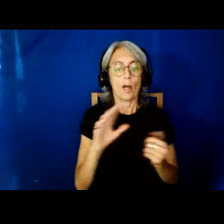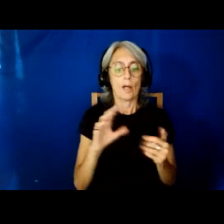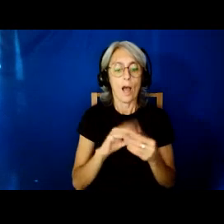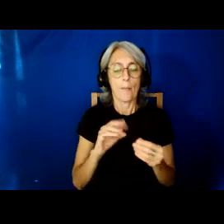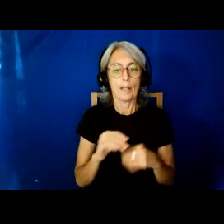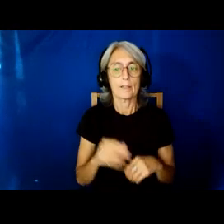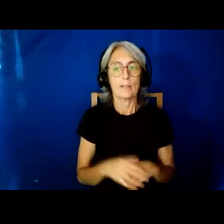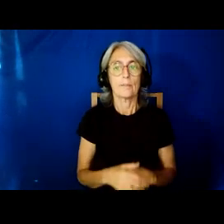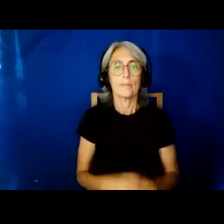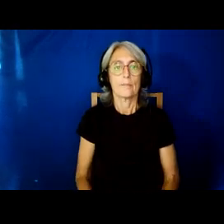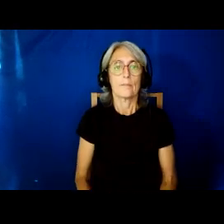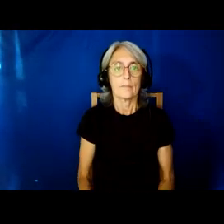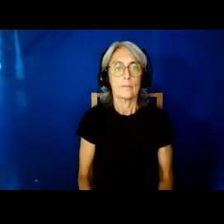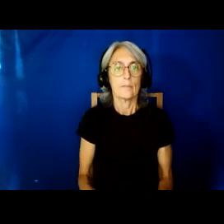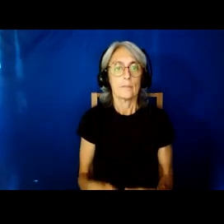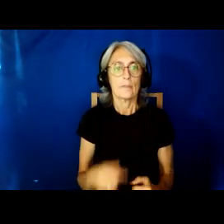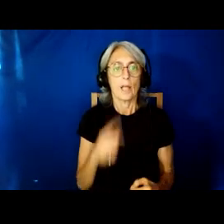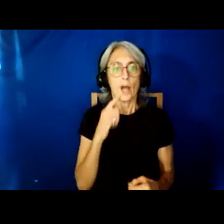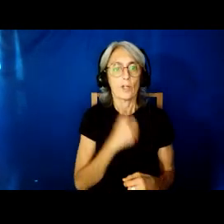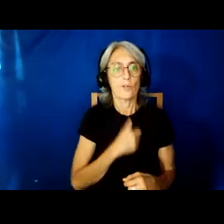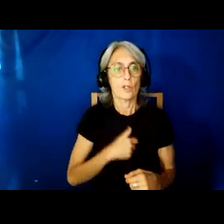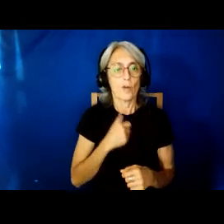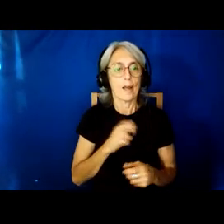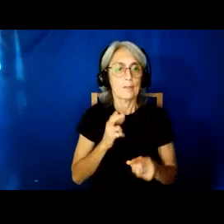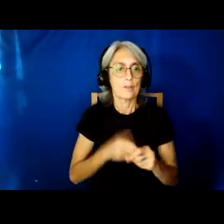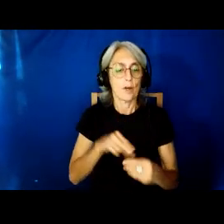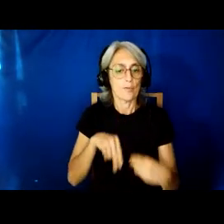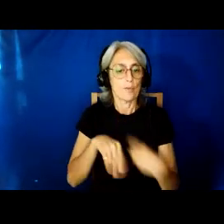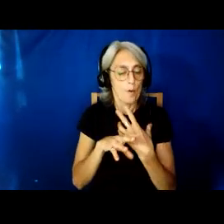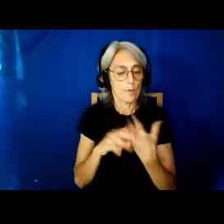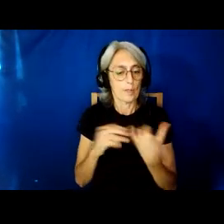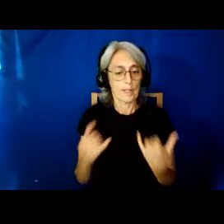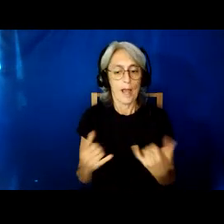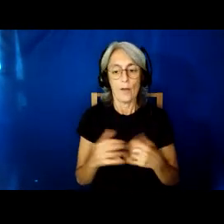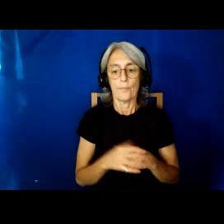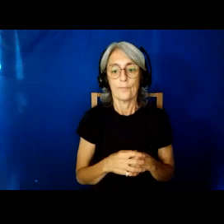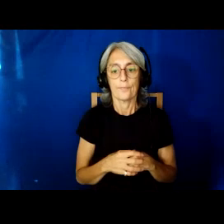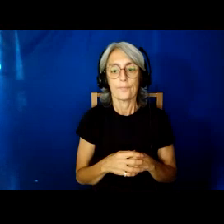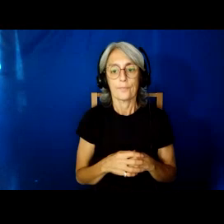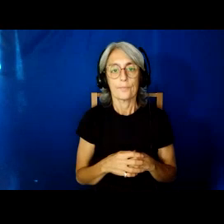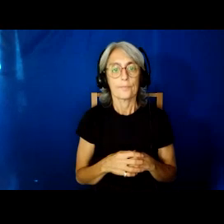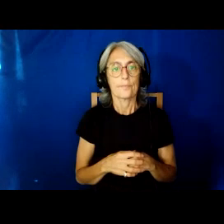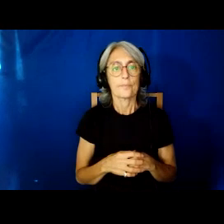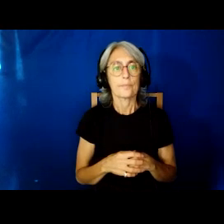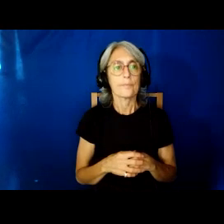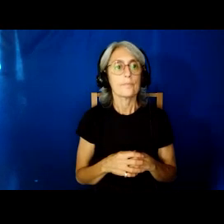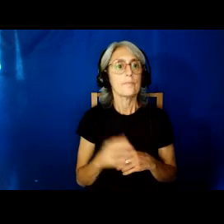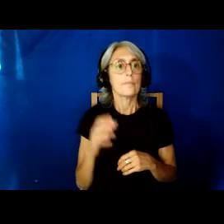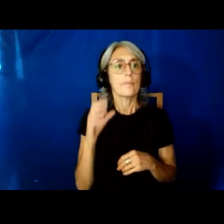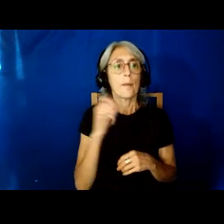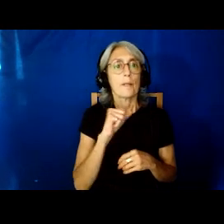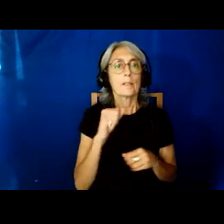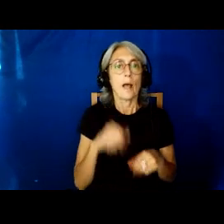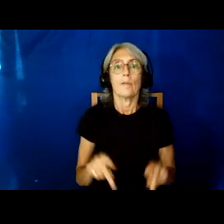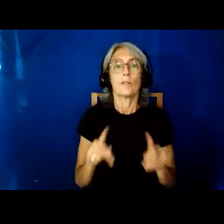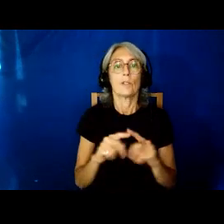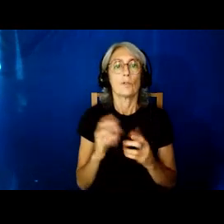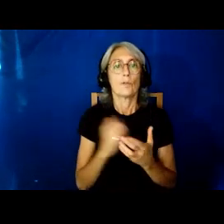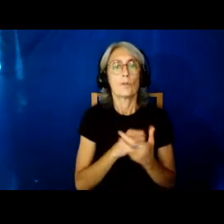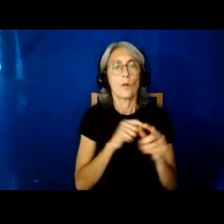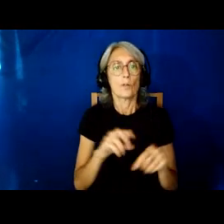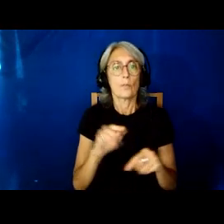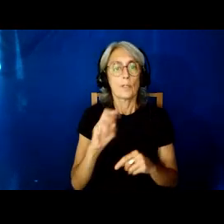really regret that I had to join remotely this month because missing out on the opportunity to spend time in Merced